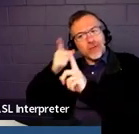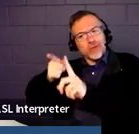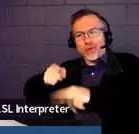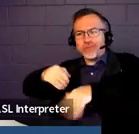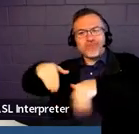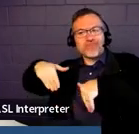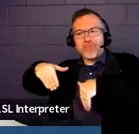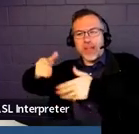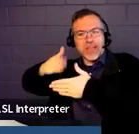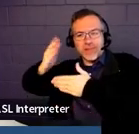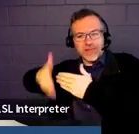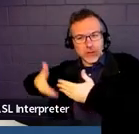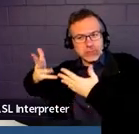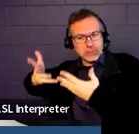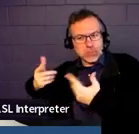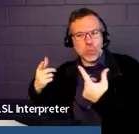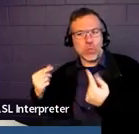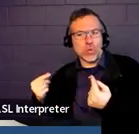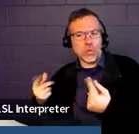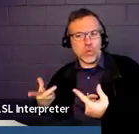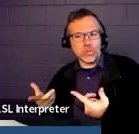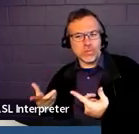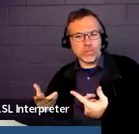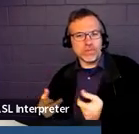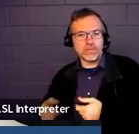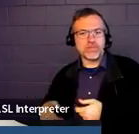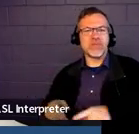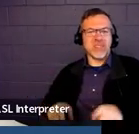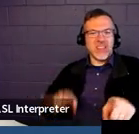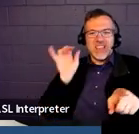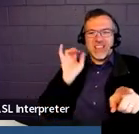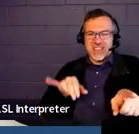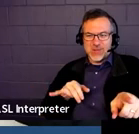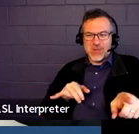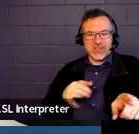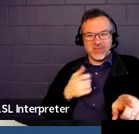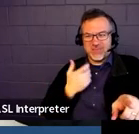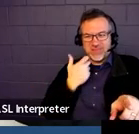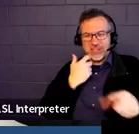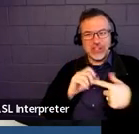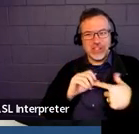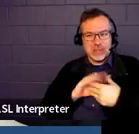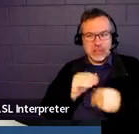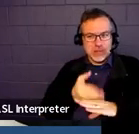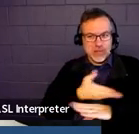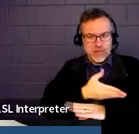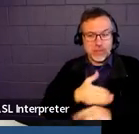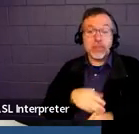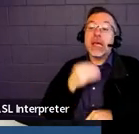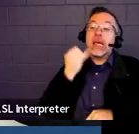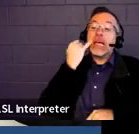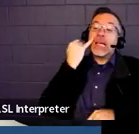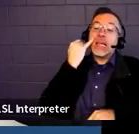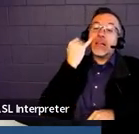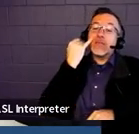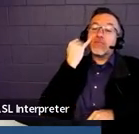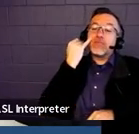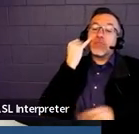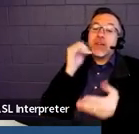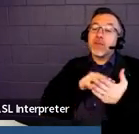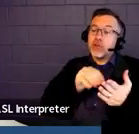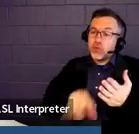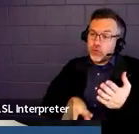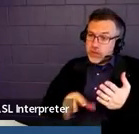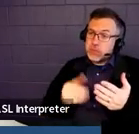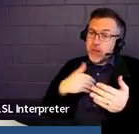And here is what I was speaking to earlier, right? The student has